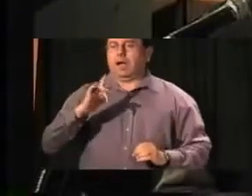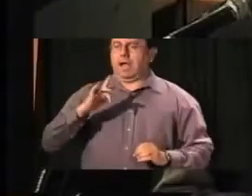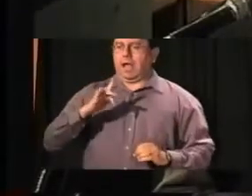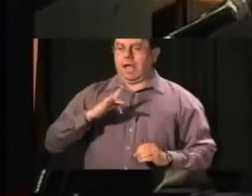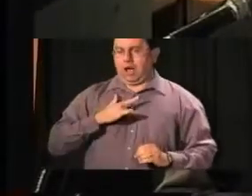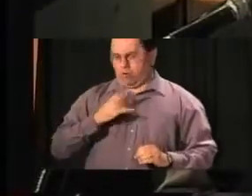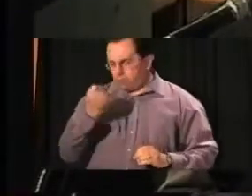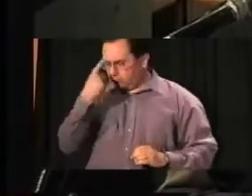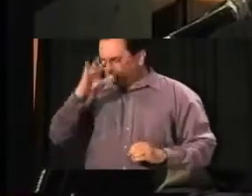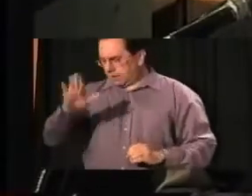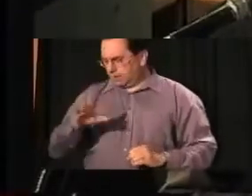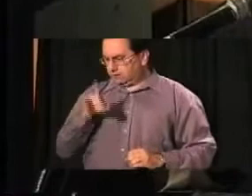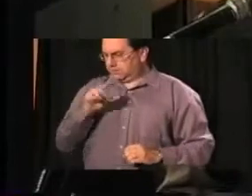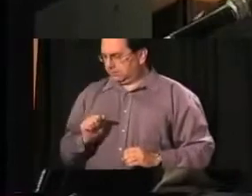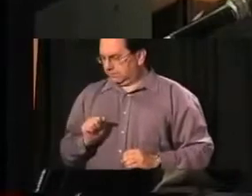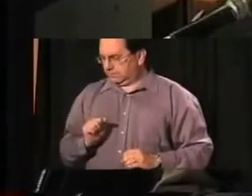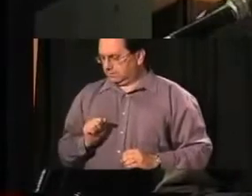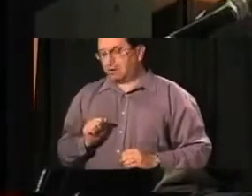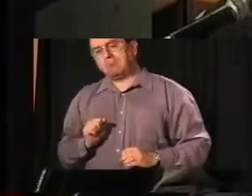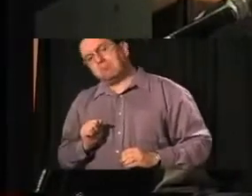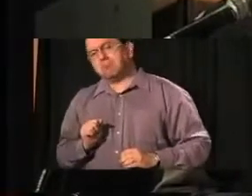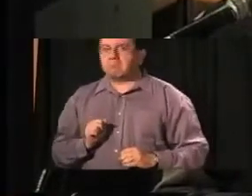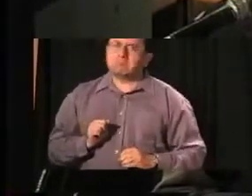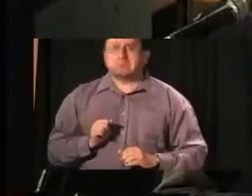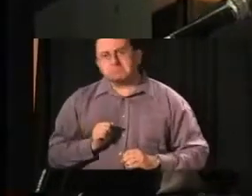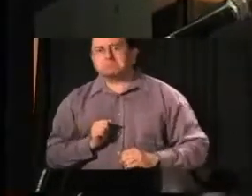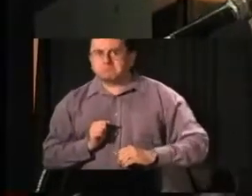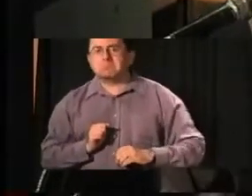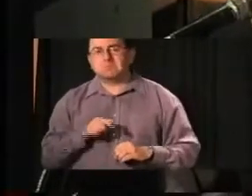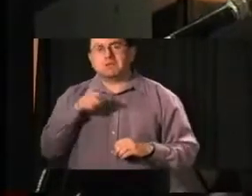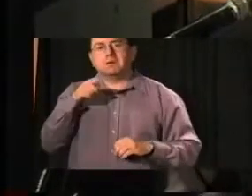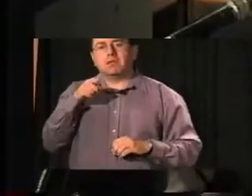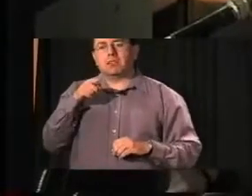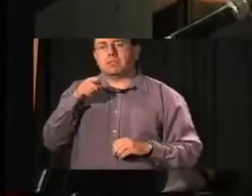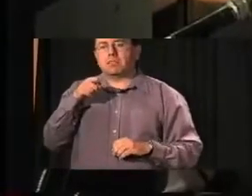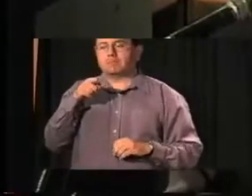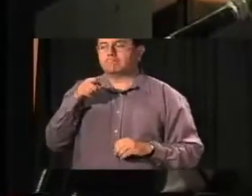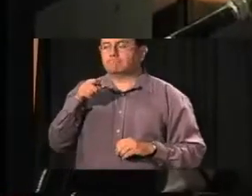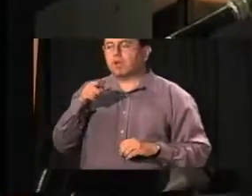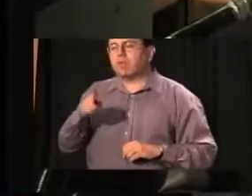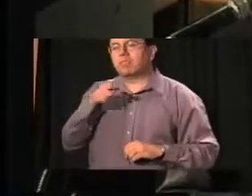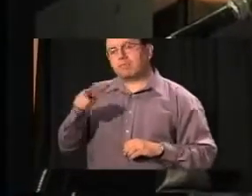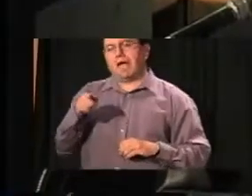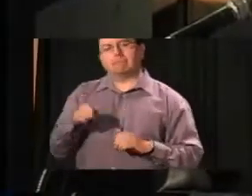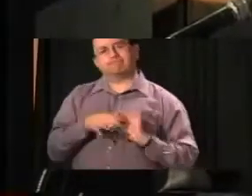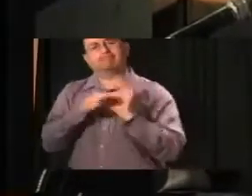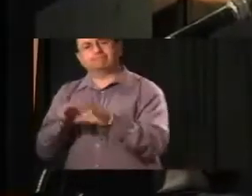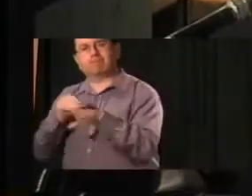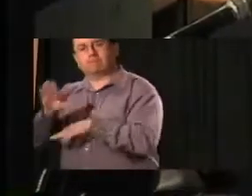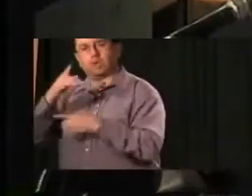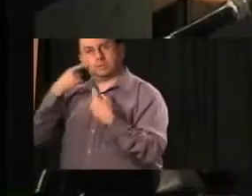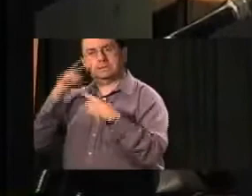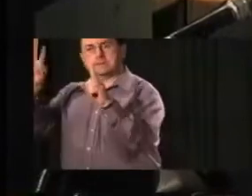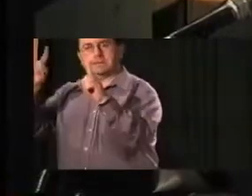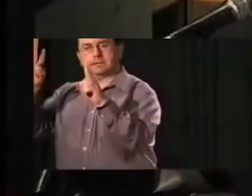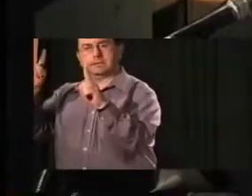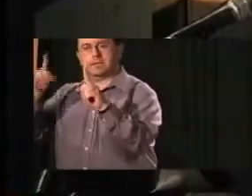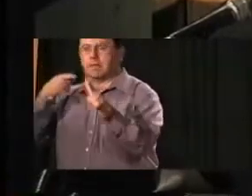of disorder, though, explains significant amounts of the degree of success that you had.